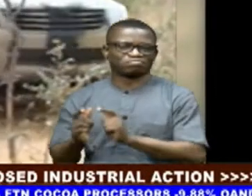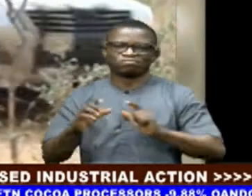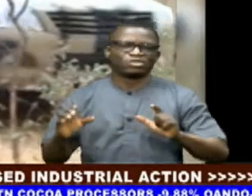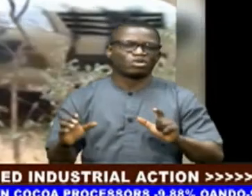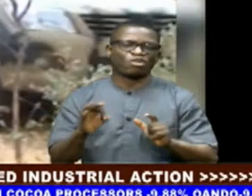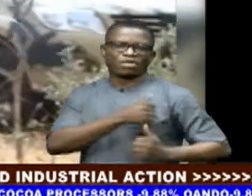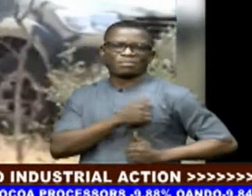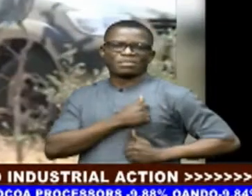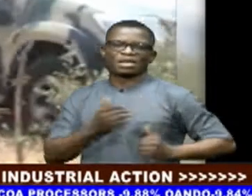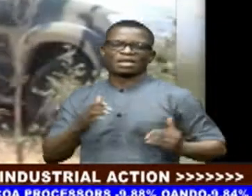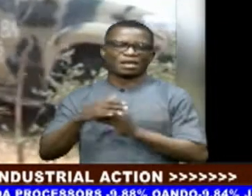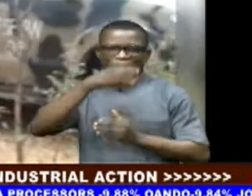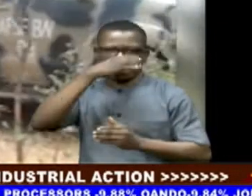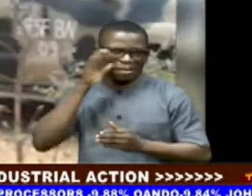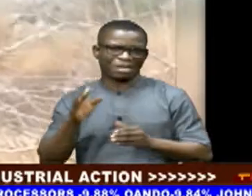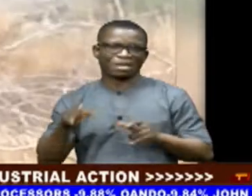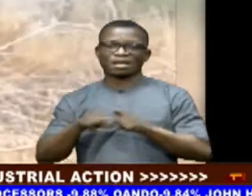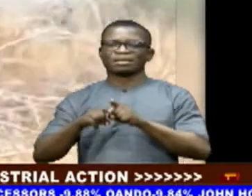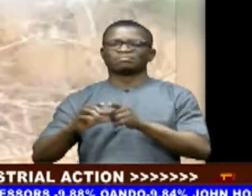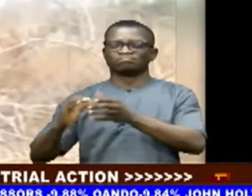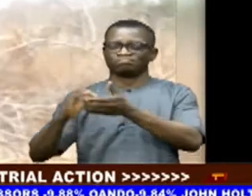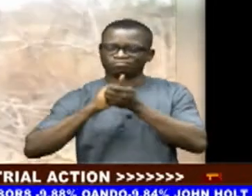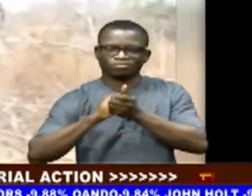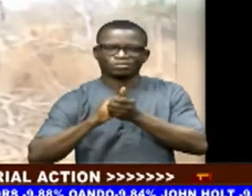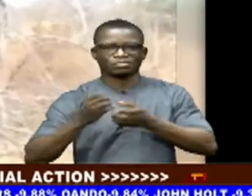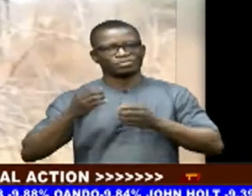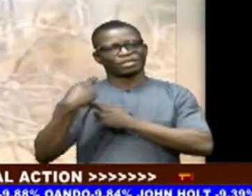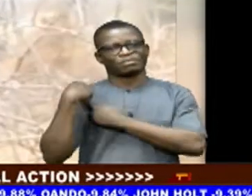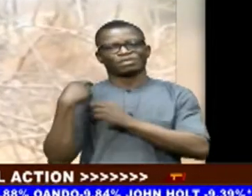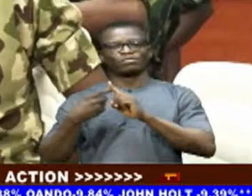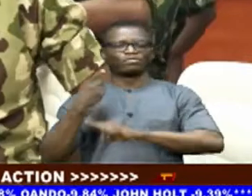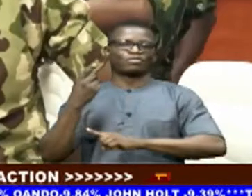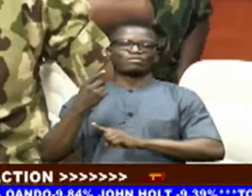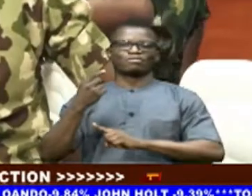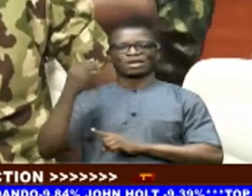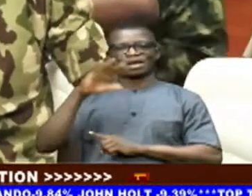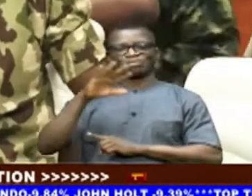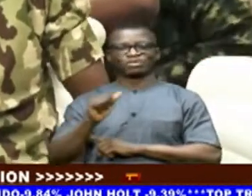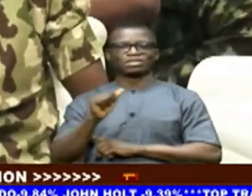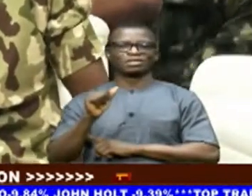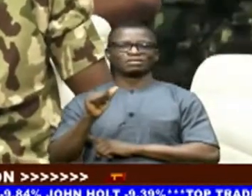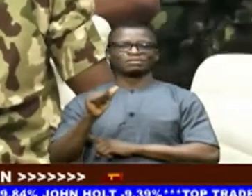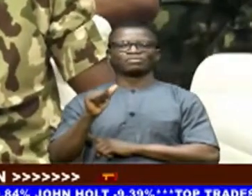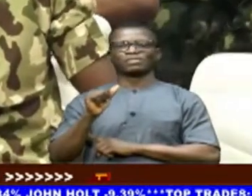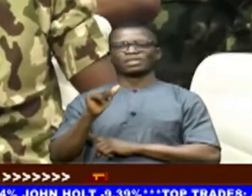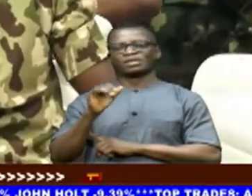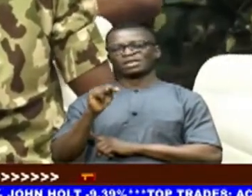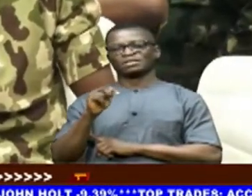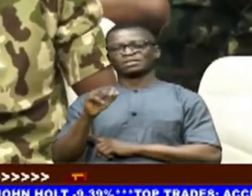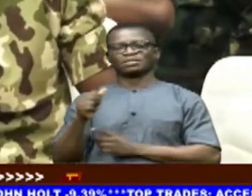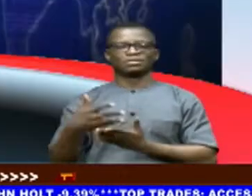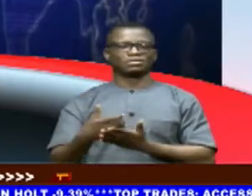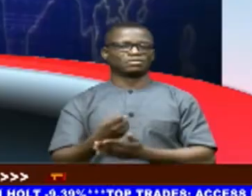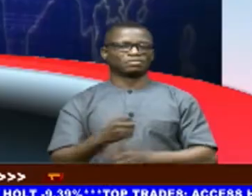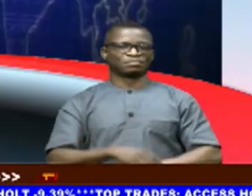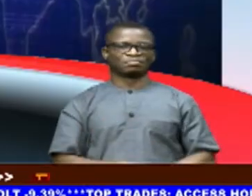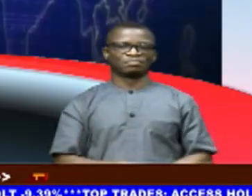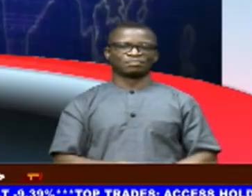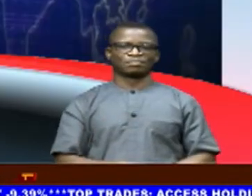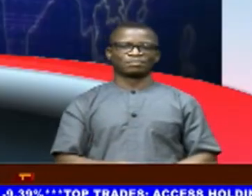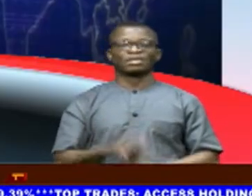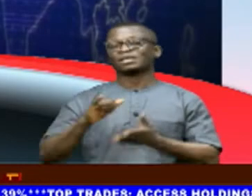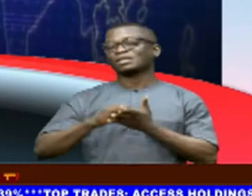criminals as a collective responsibility. From the defense headquarters in Abuja, Ismail Musa, NTA News.